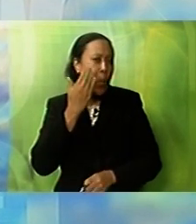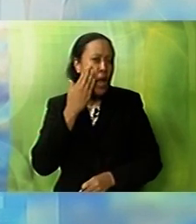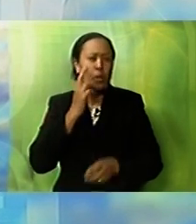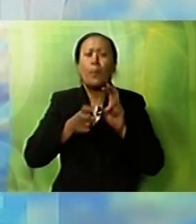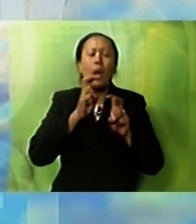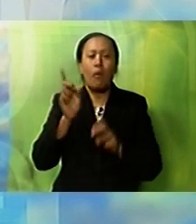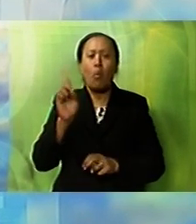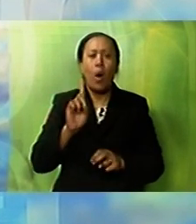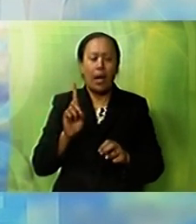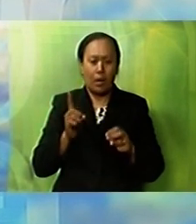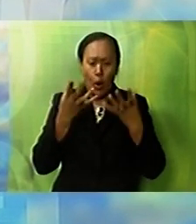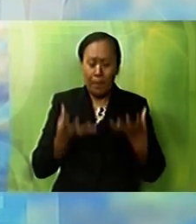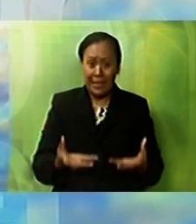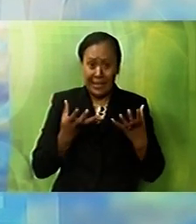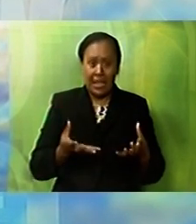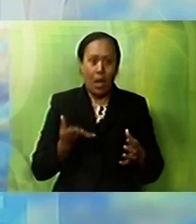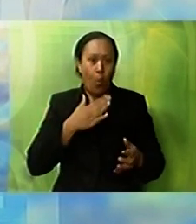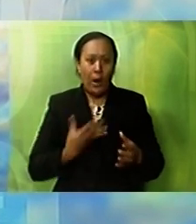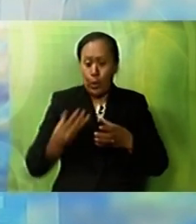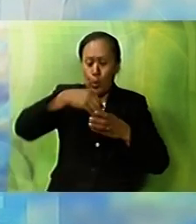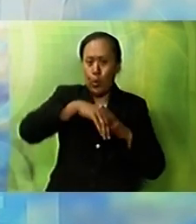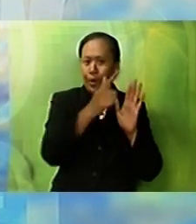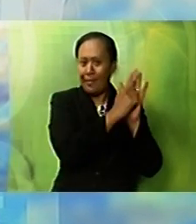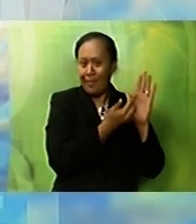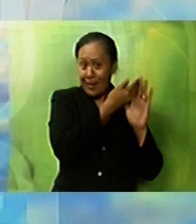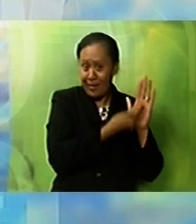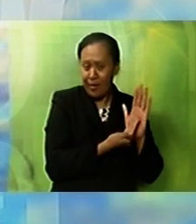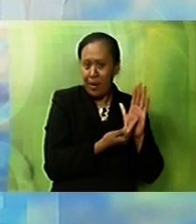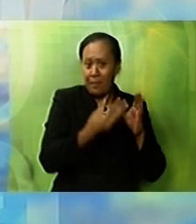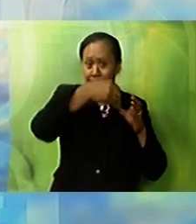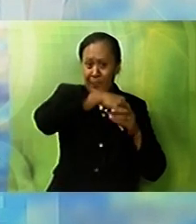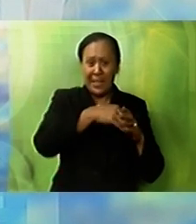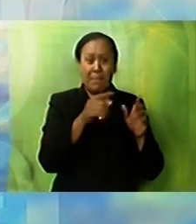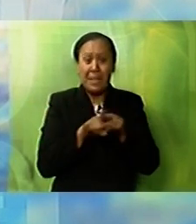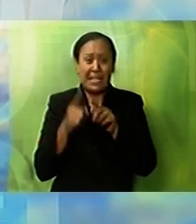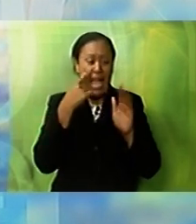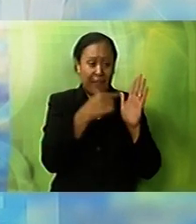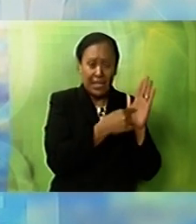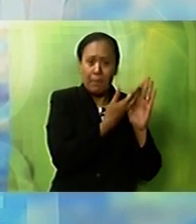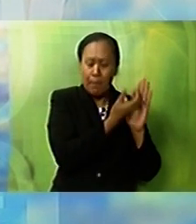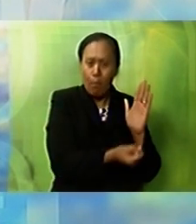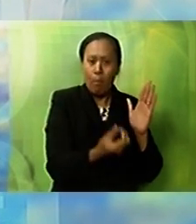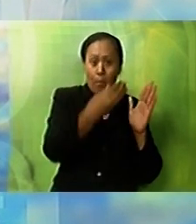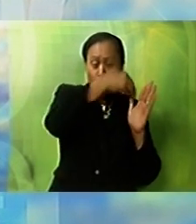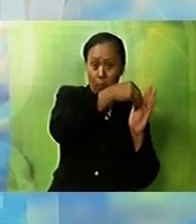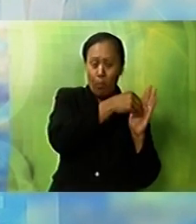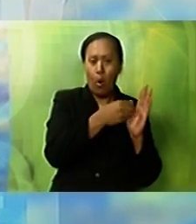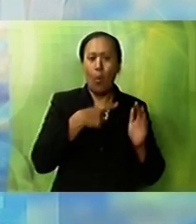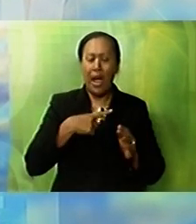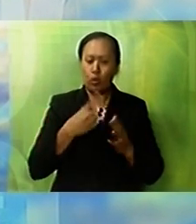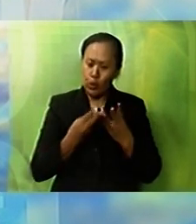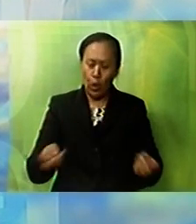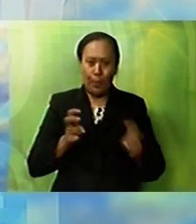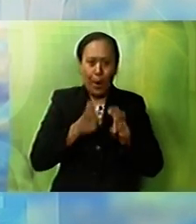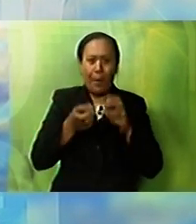the implementation of proper policies. But such policies need to be based on evidence to be more effective in tackling the